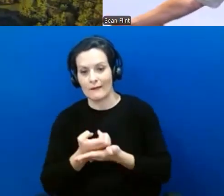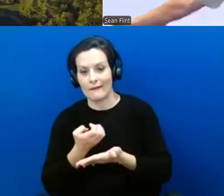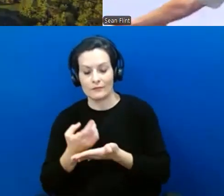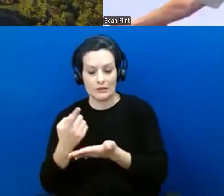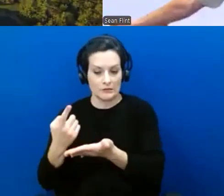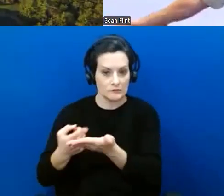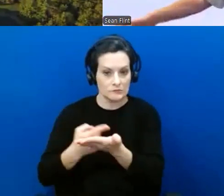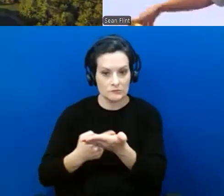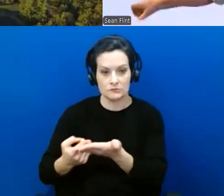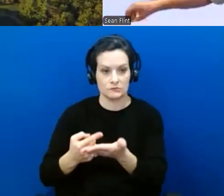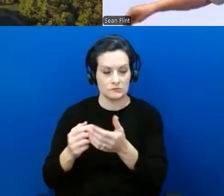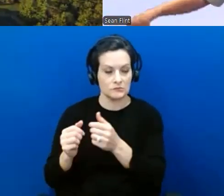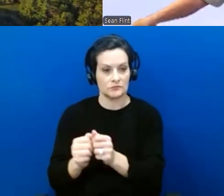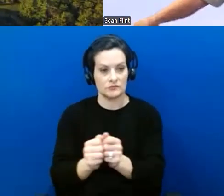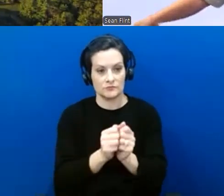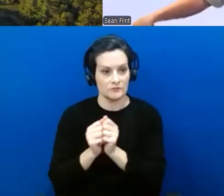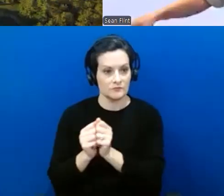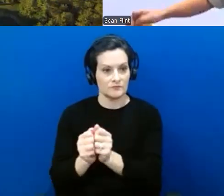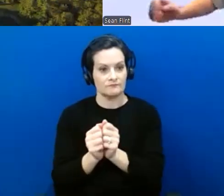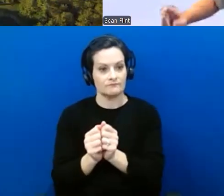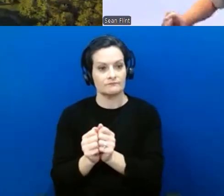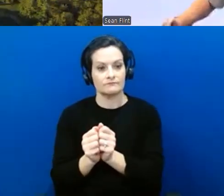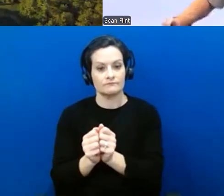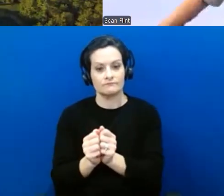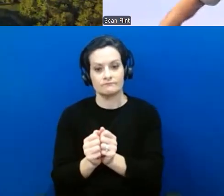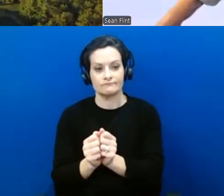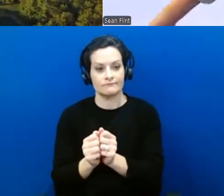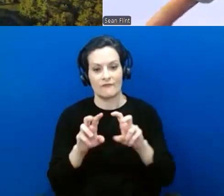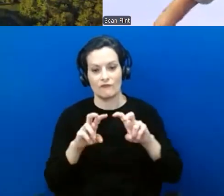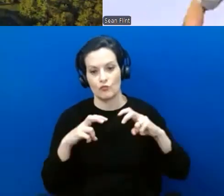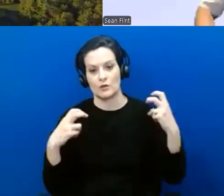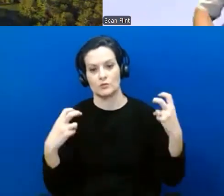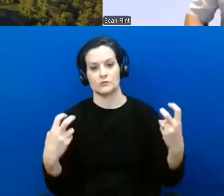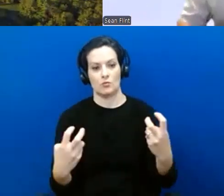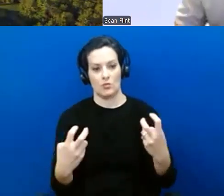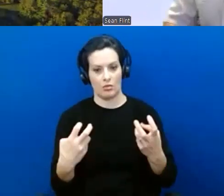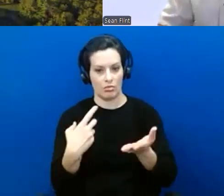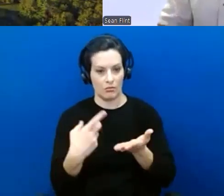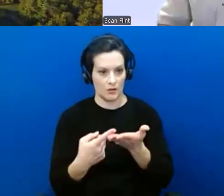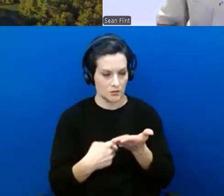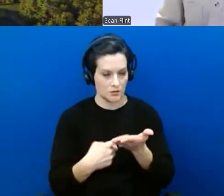discussions. The Outdoor Recreation Roundtable does a lot of work